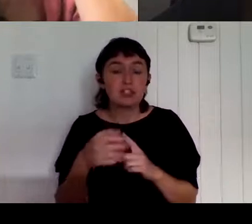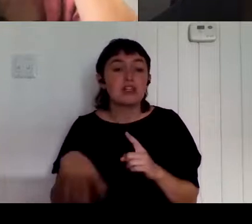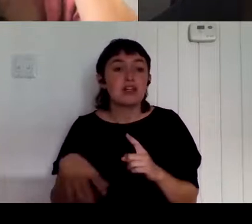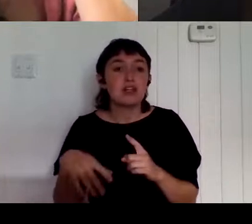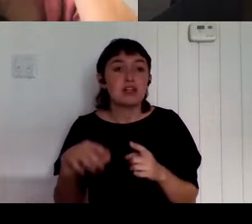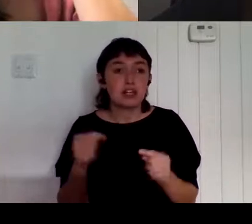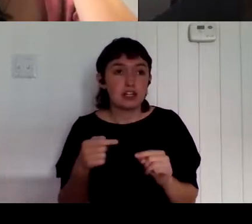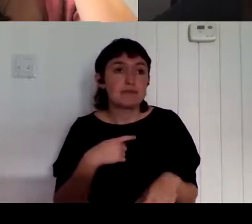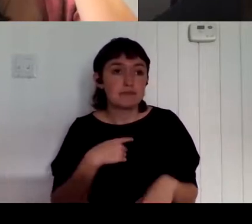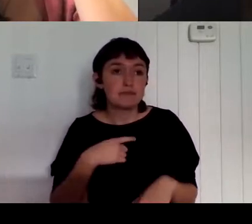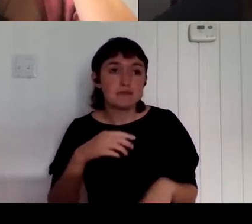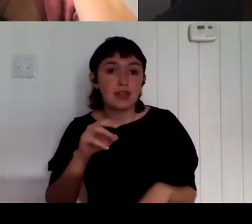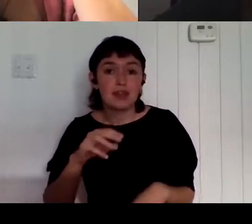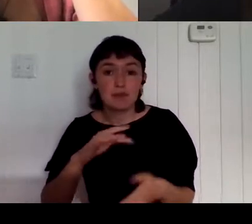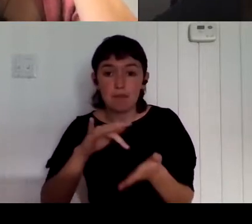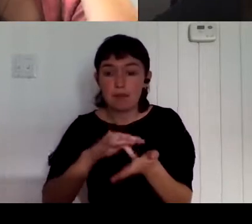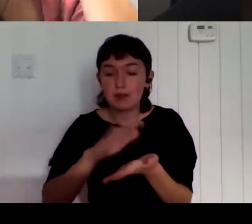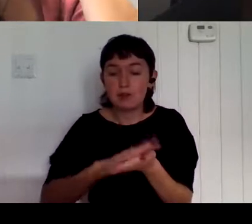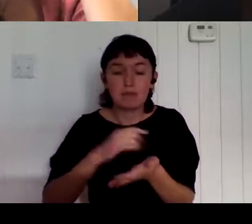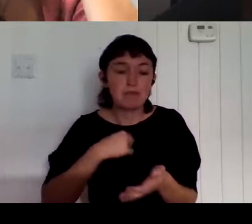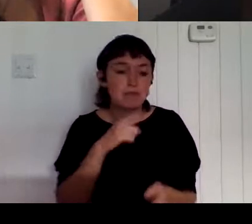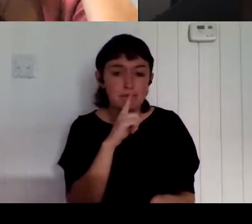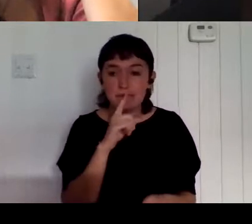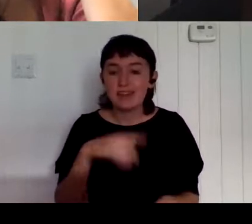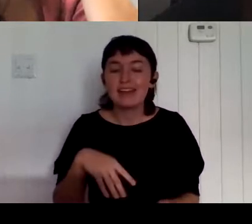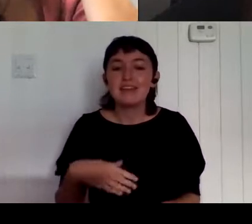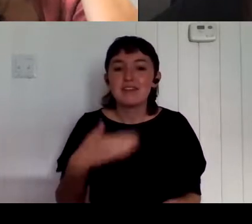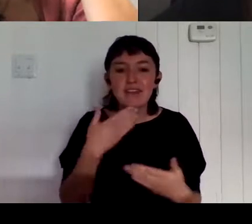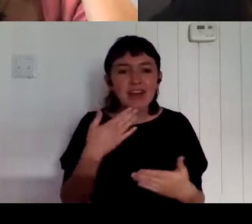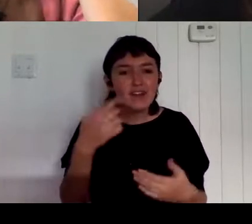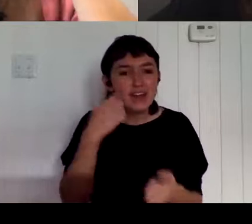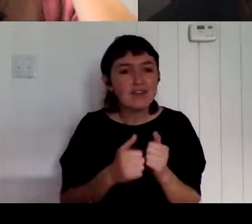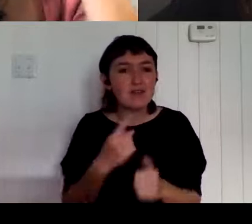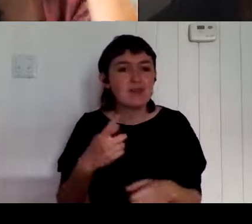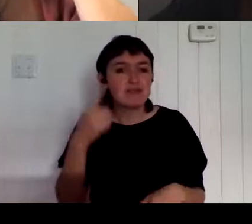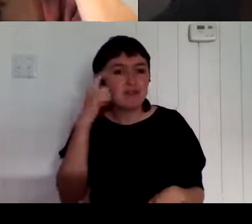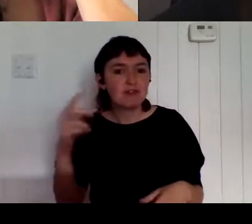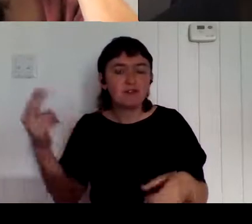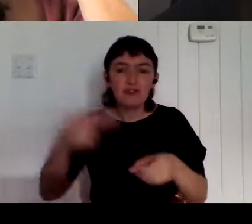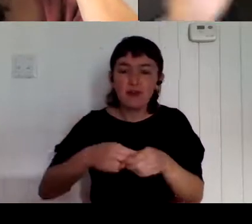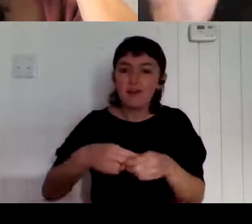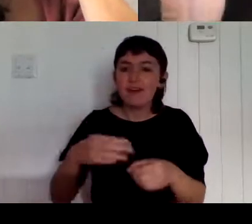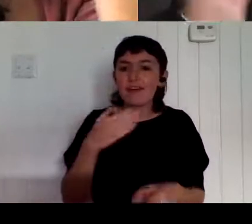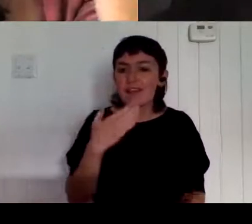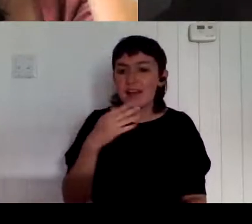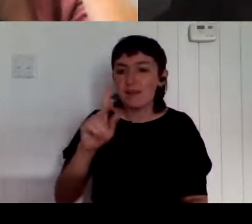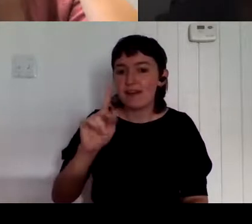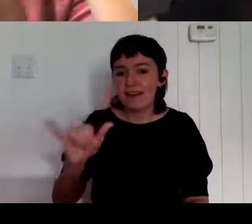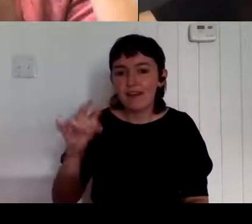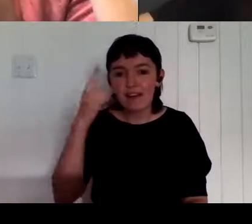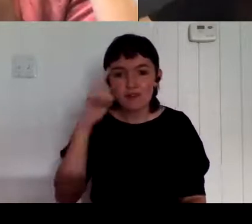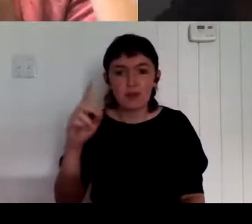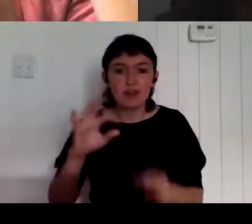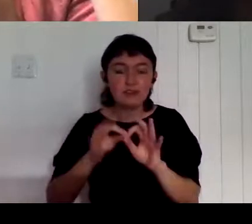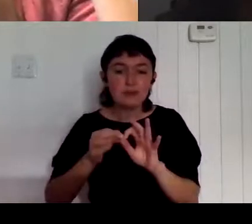All right, everybody. Thank you so much for coming. Thank you, Kay, for interpreting for us. Elizabeth, somebody asked in the questions, is there anywhere we can follow you on social